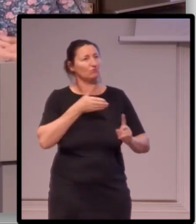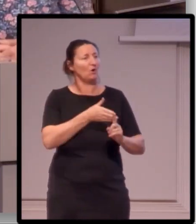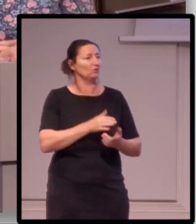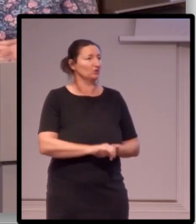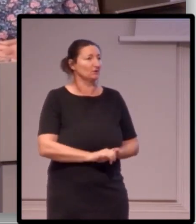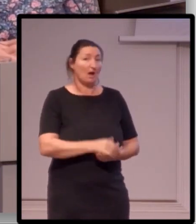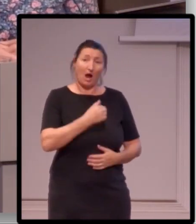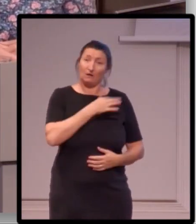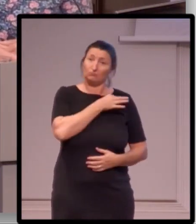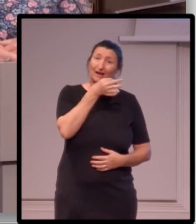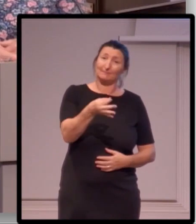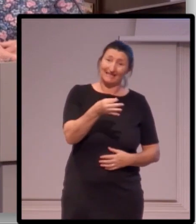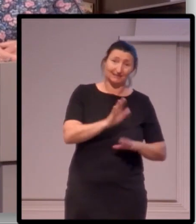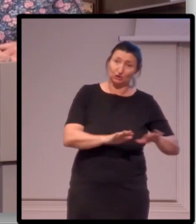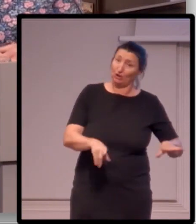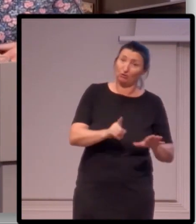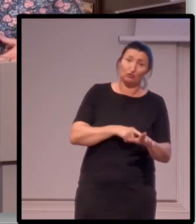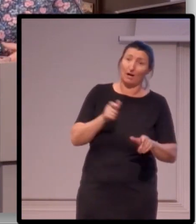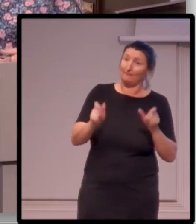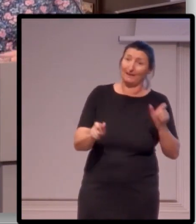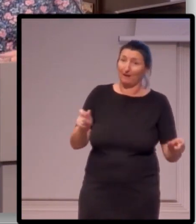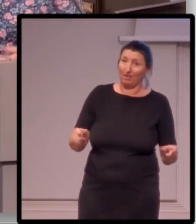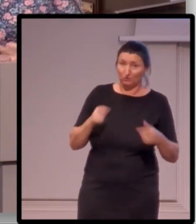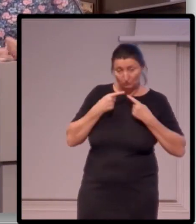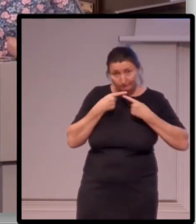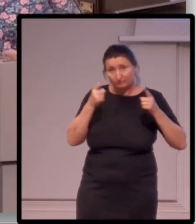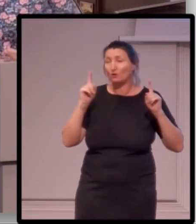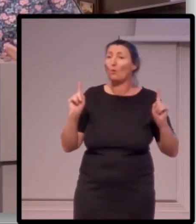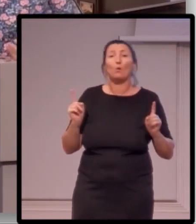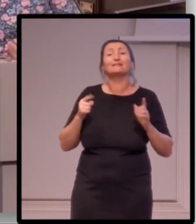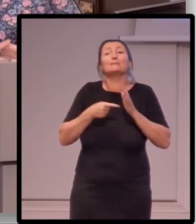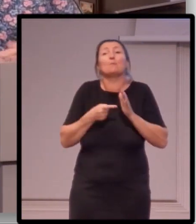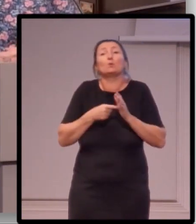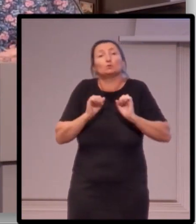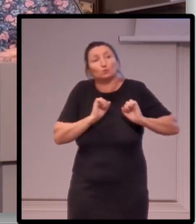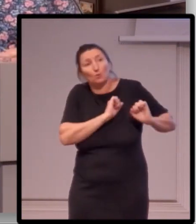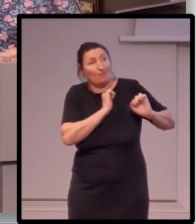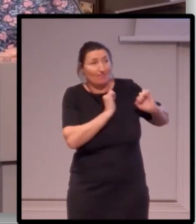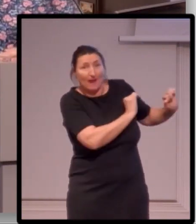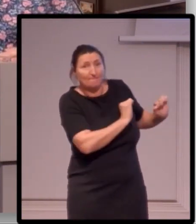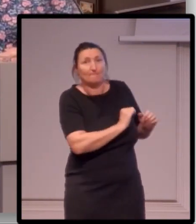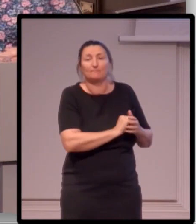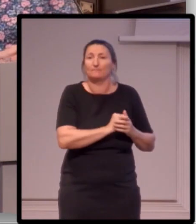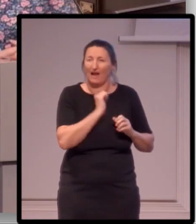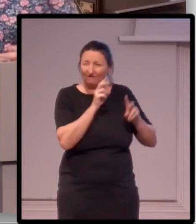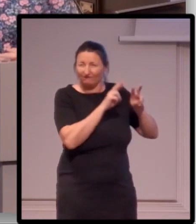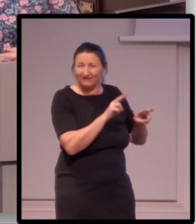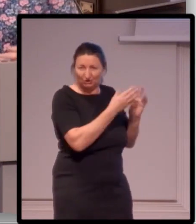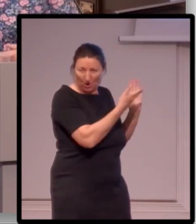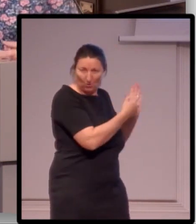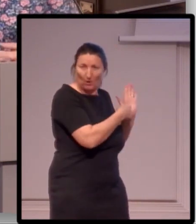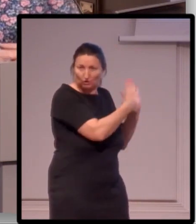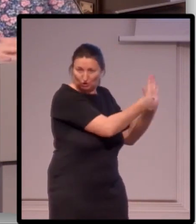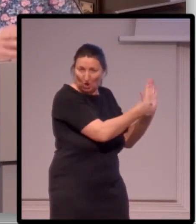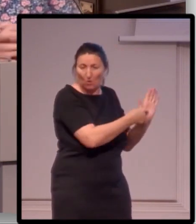them and to share some of the things that are important to them. We've got a couple of videos and also some of their voices through